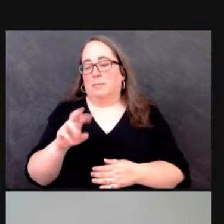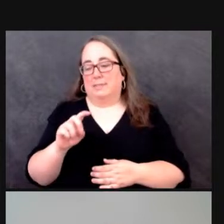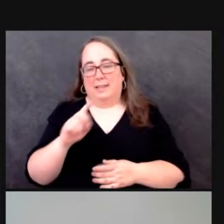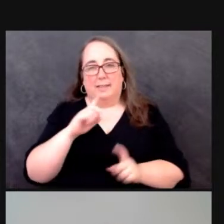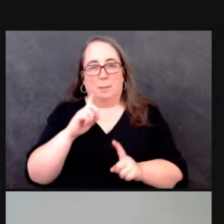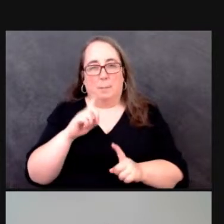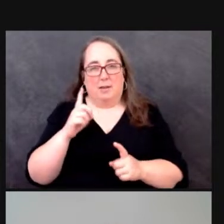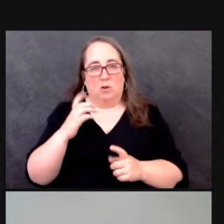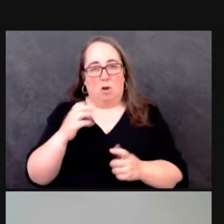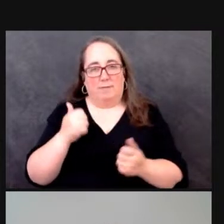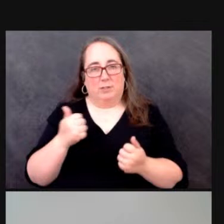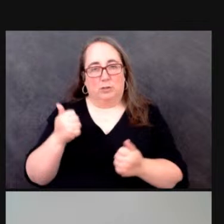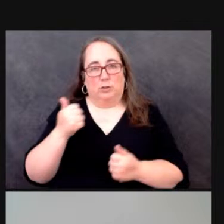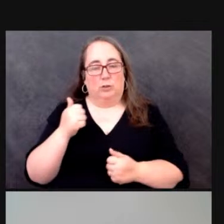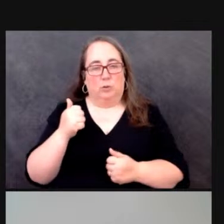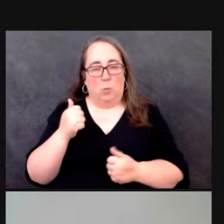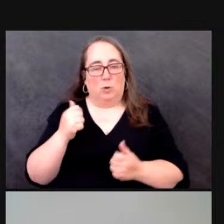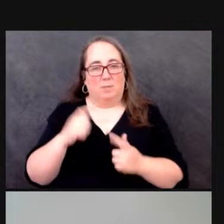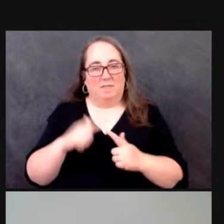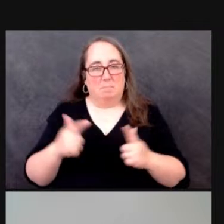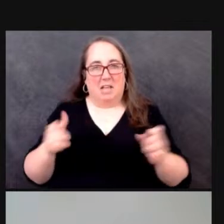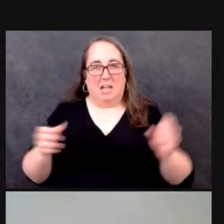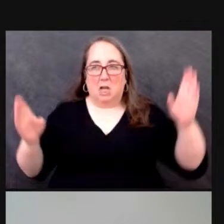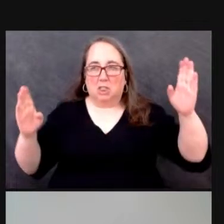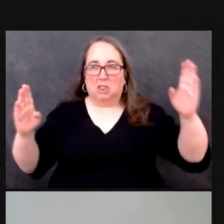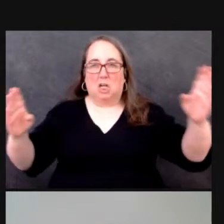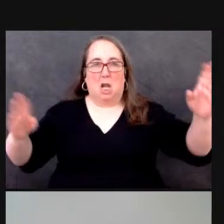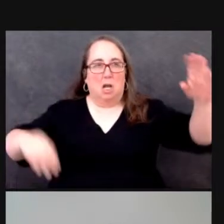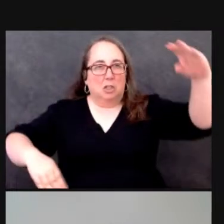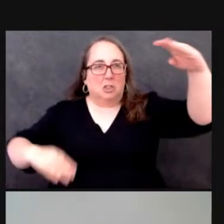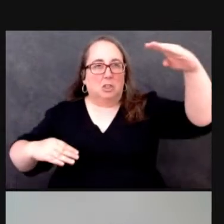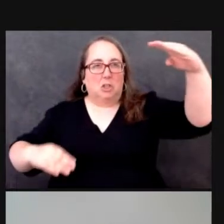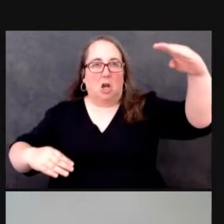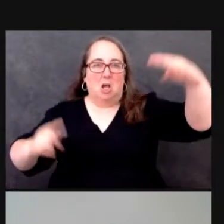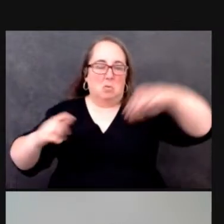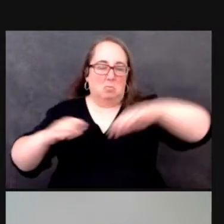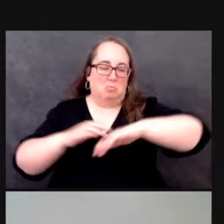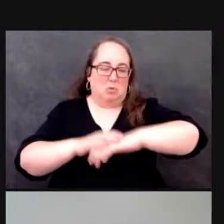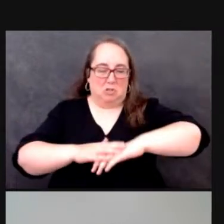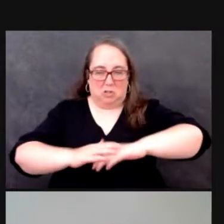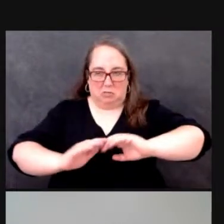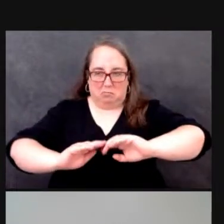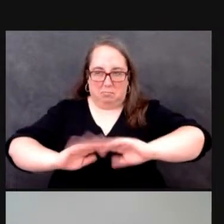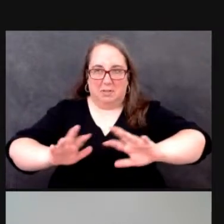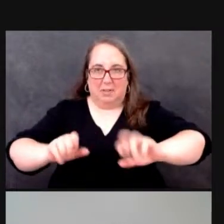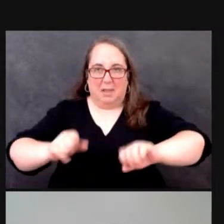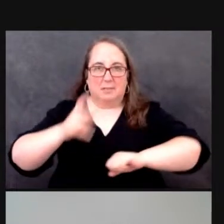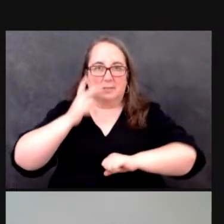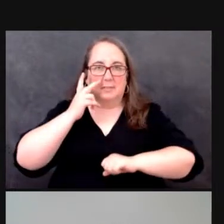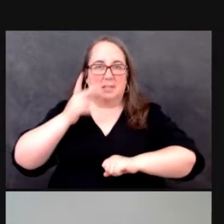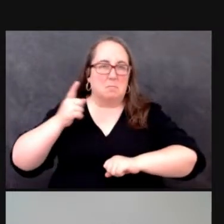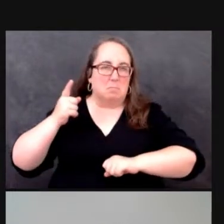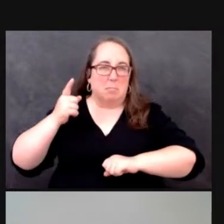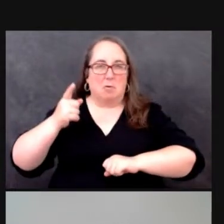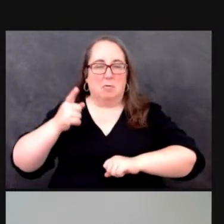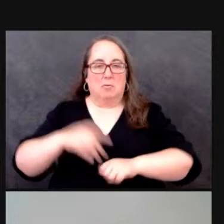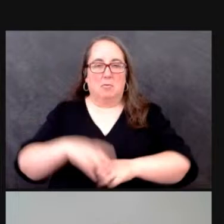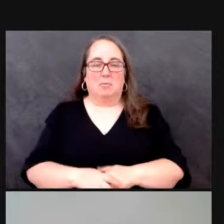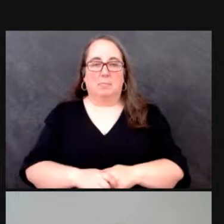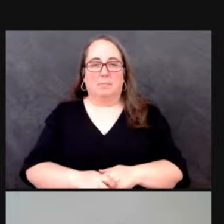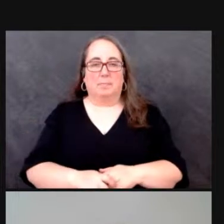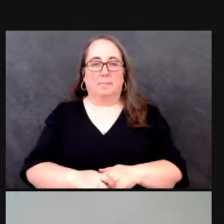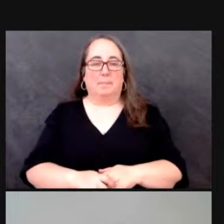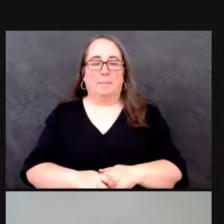officer, desired to have a flag, quote, so large that the British will have no difficulty seeing it from a distance.